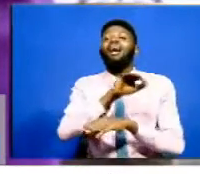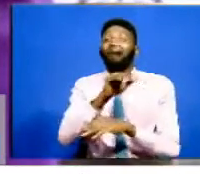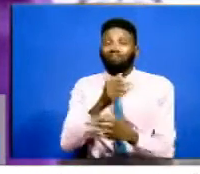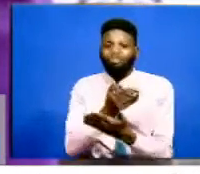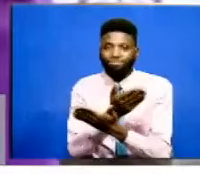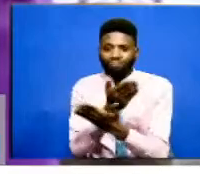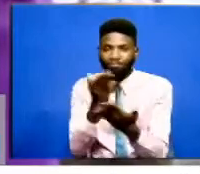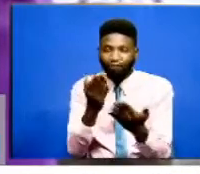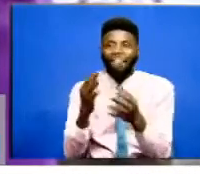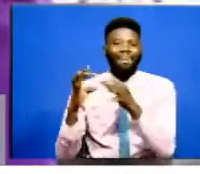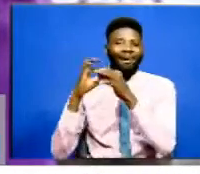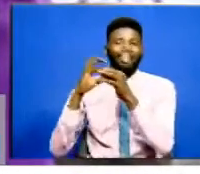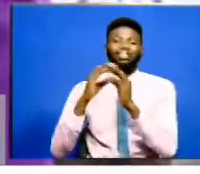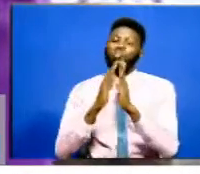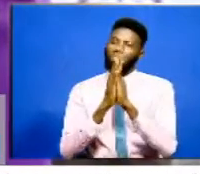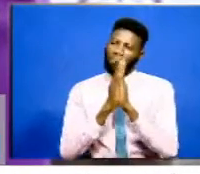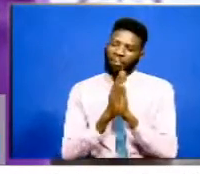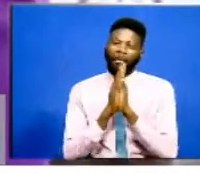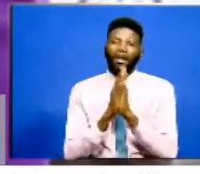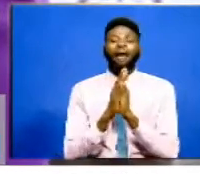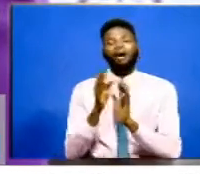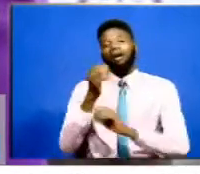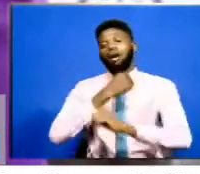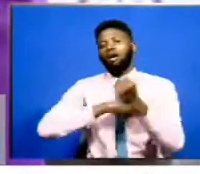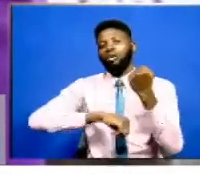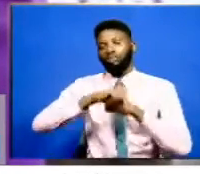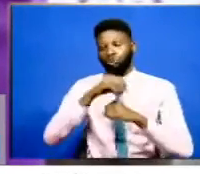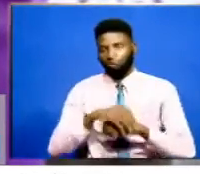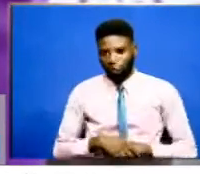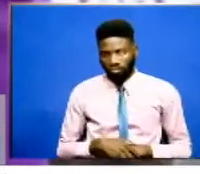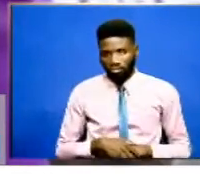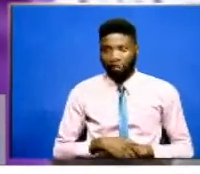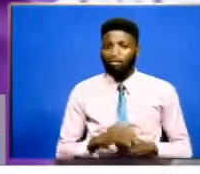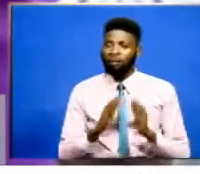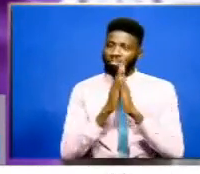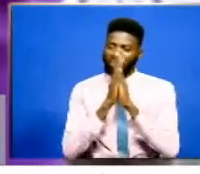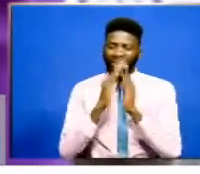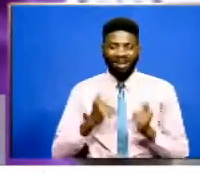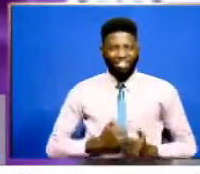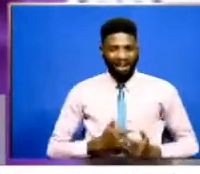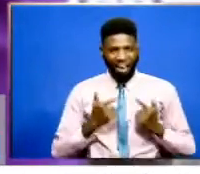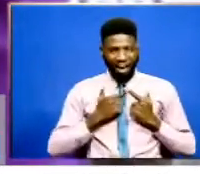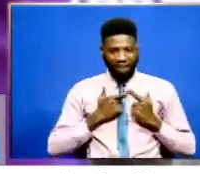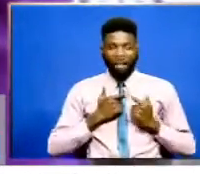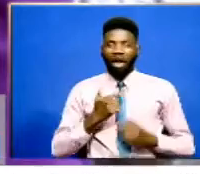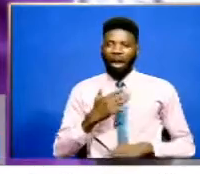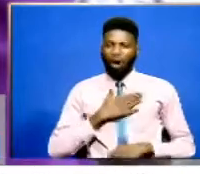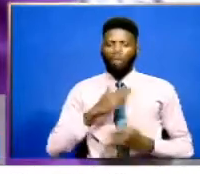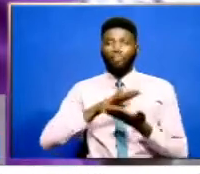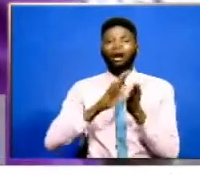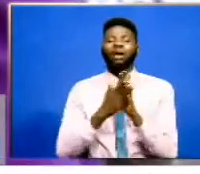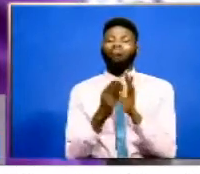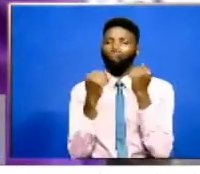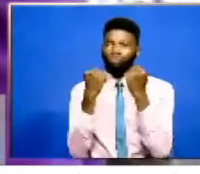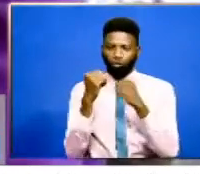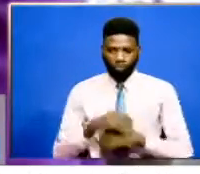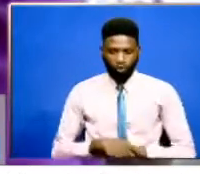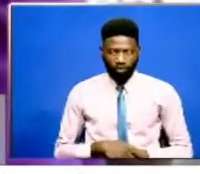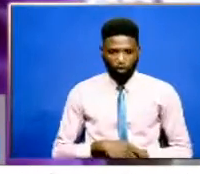of prayer and to intensify our prayer life, the dialogue between us and